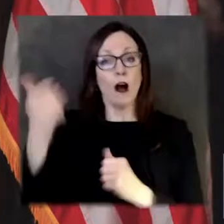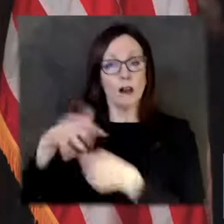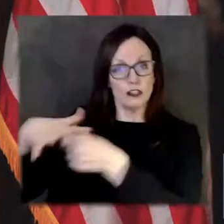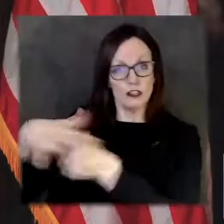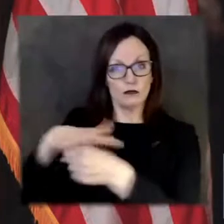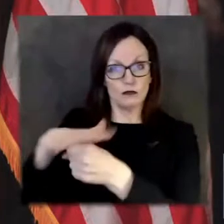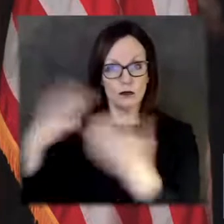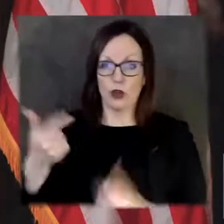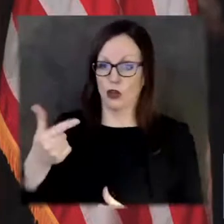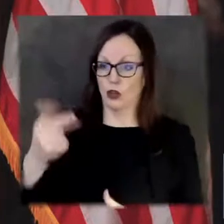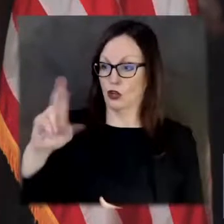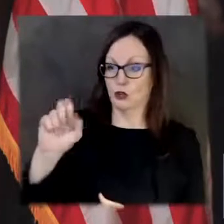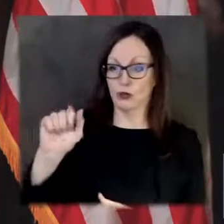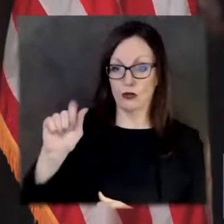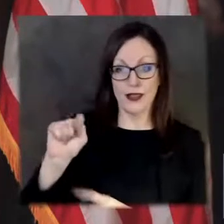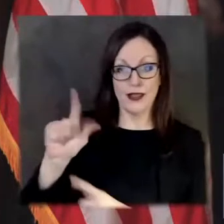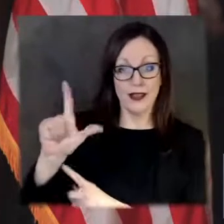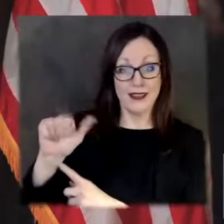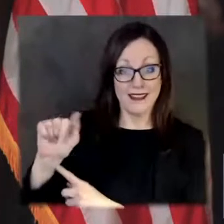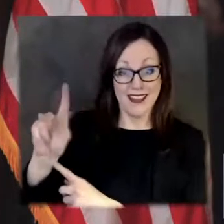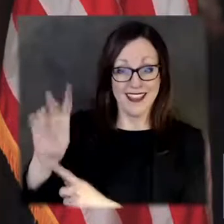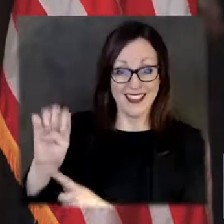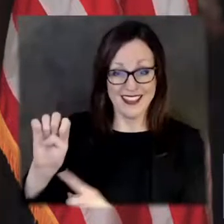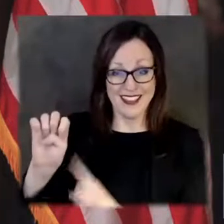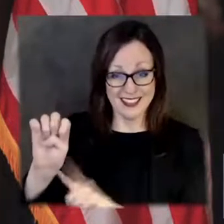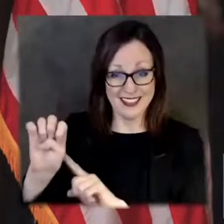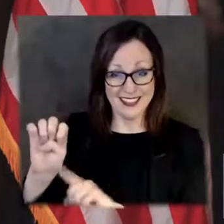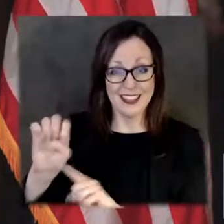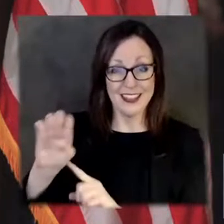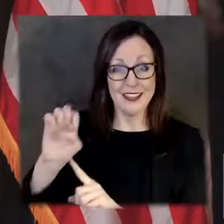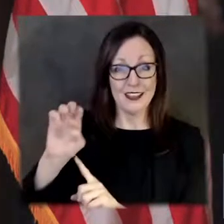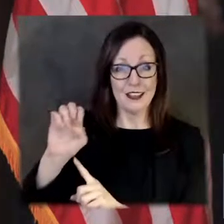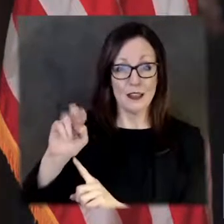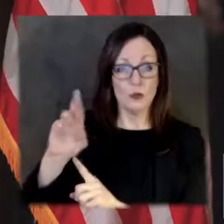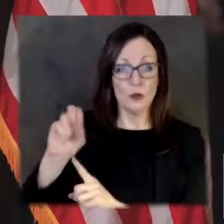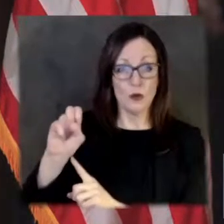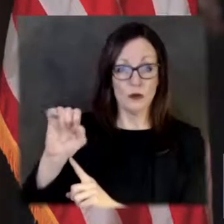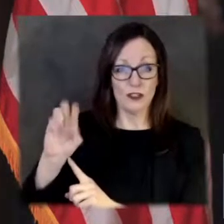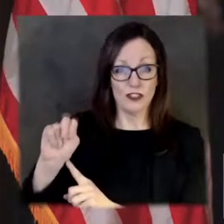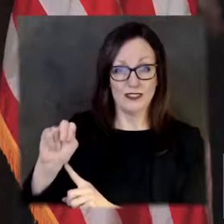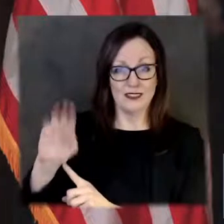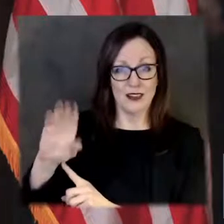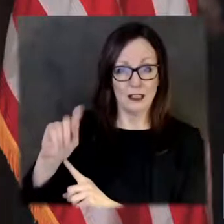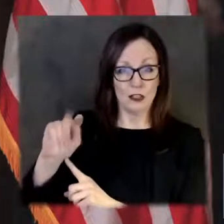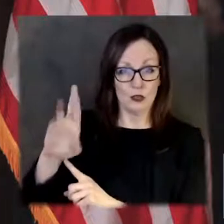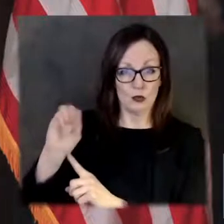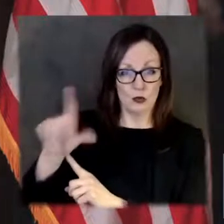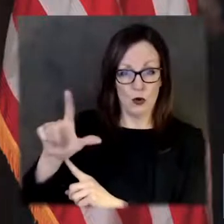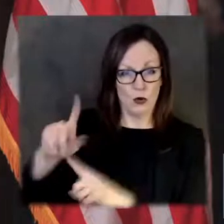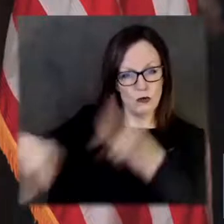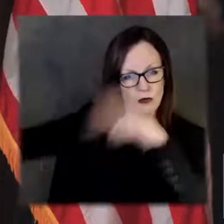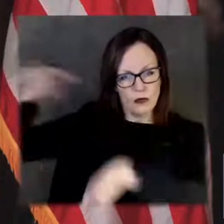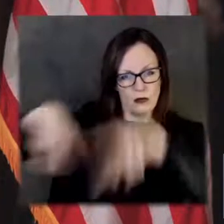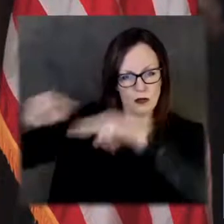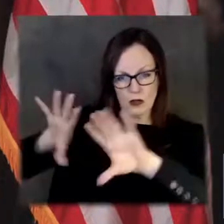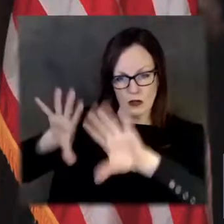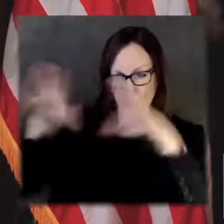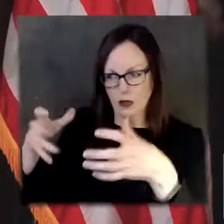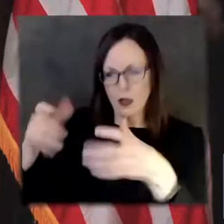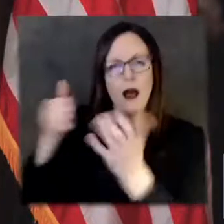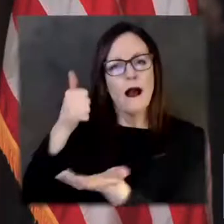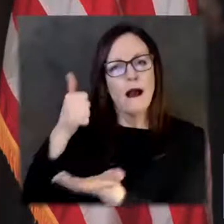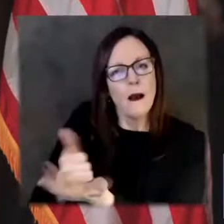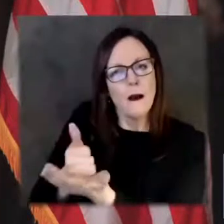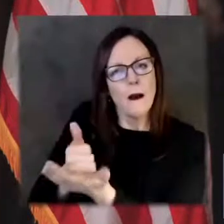Loan Program. This will help support communities across our state that are experiencing record or near record lake